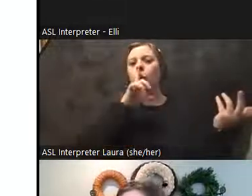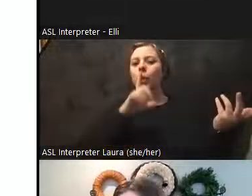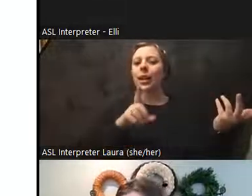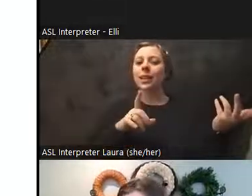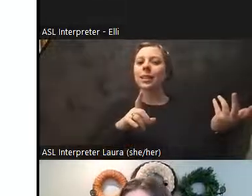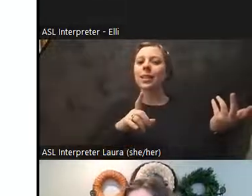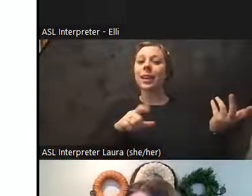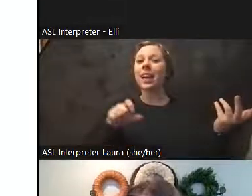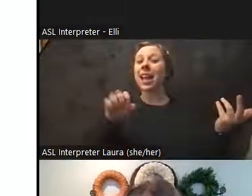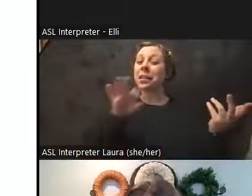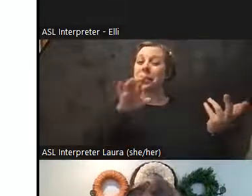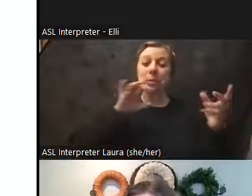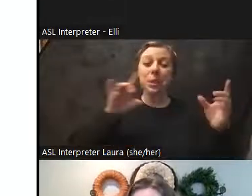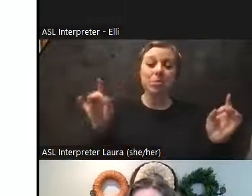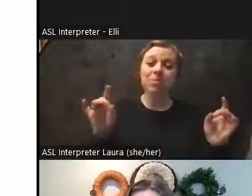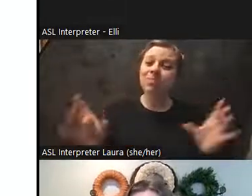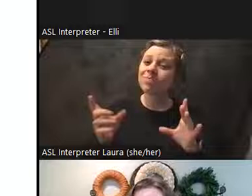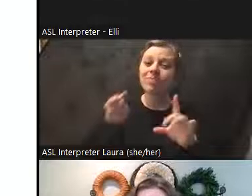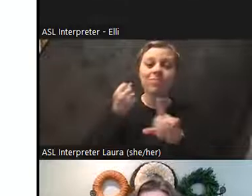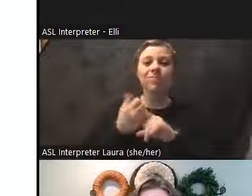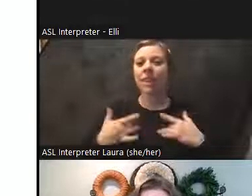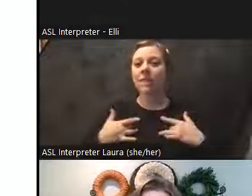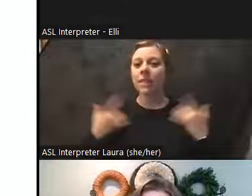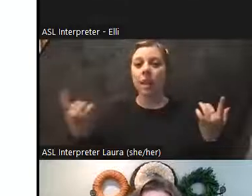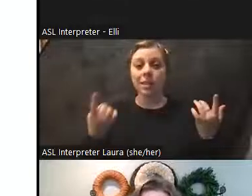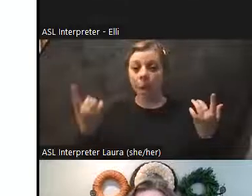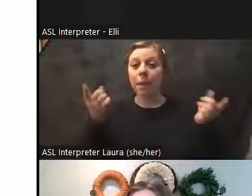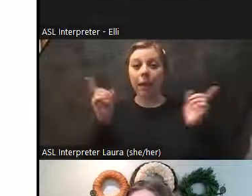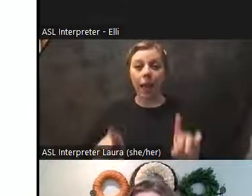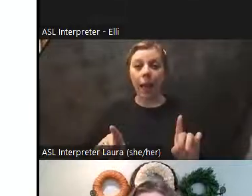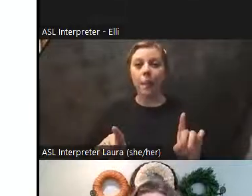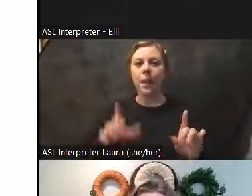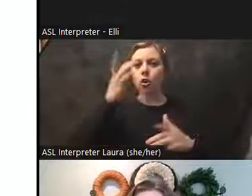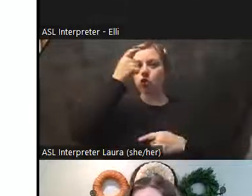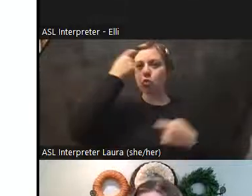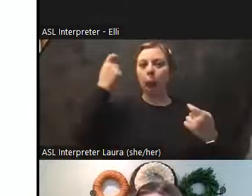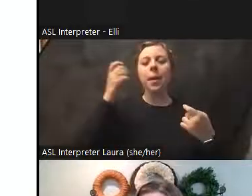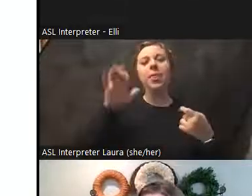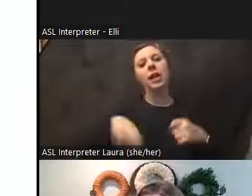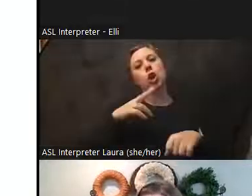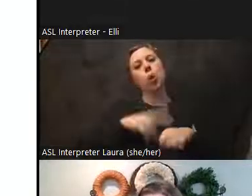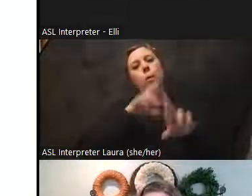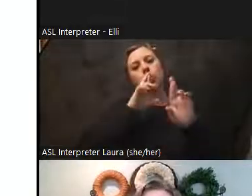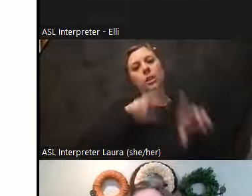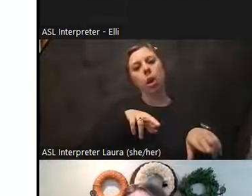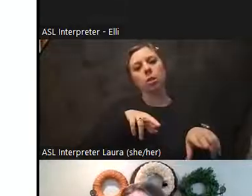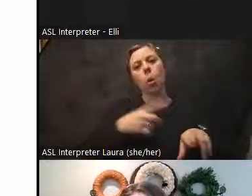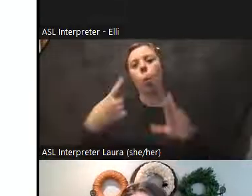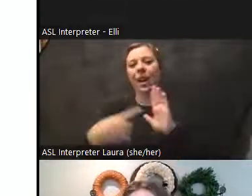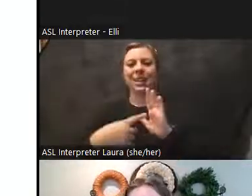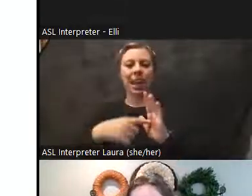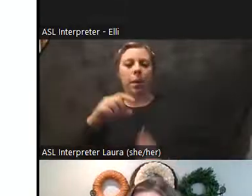to an extremely distressing event, such as sexual assault. There are other events that can lead to trauma, things